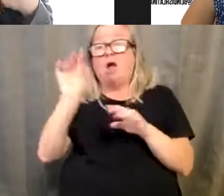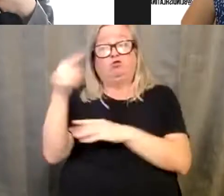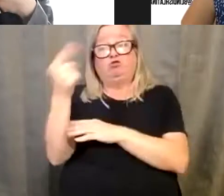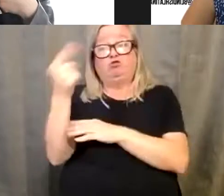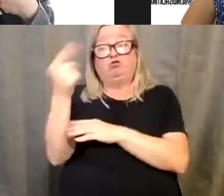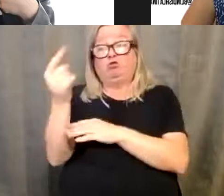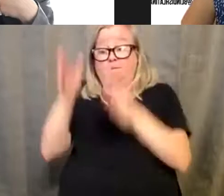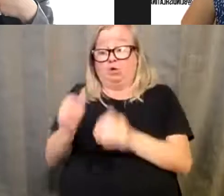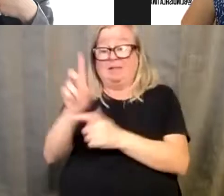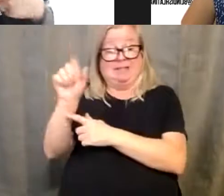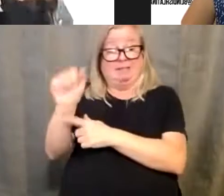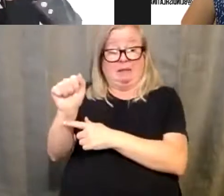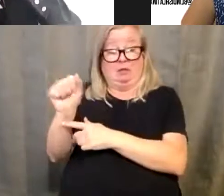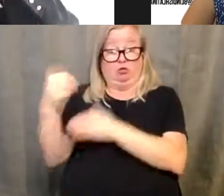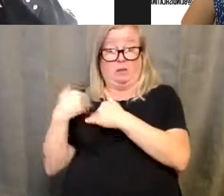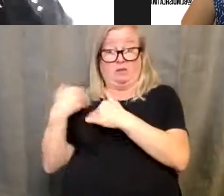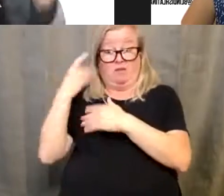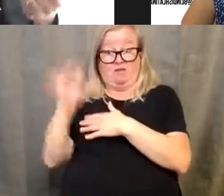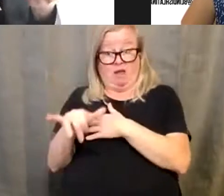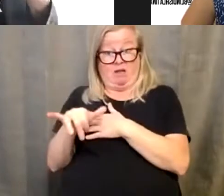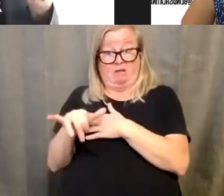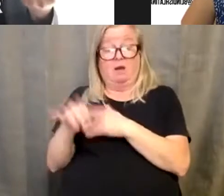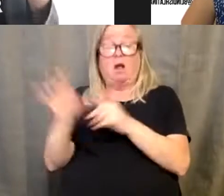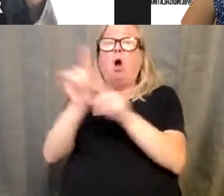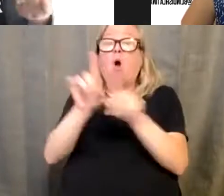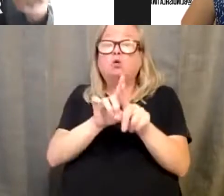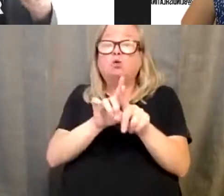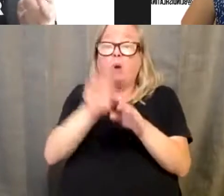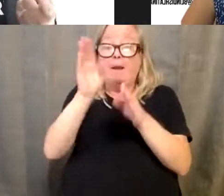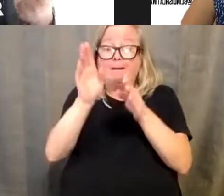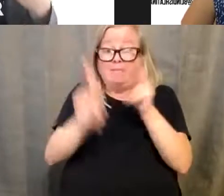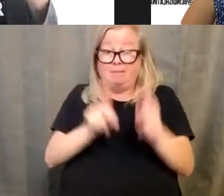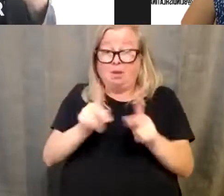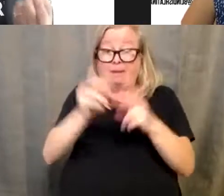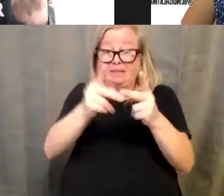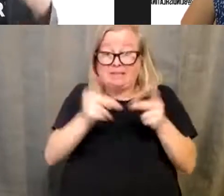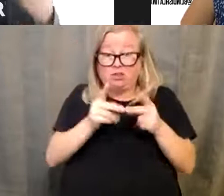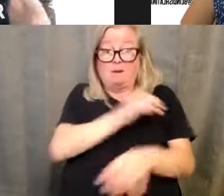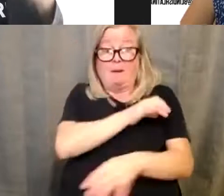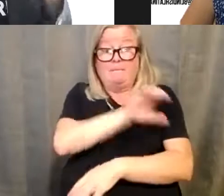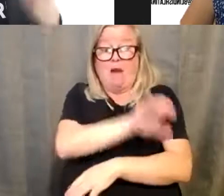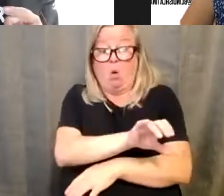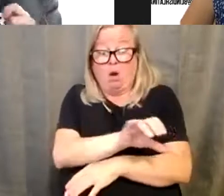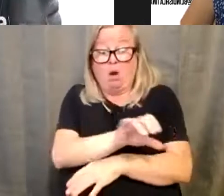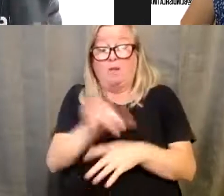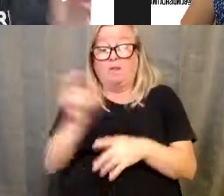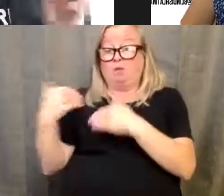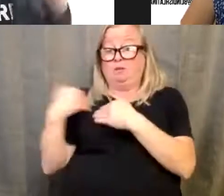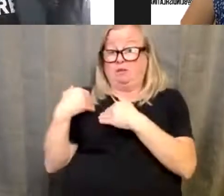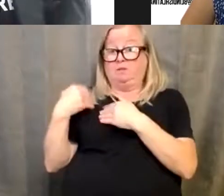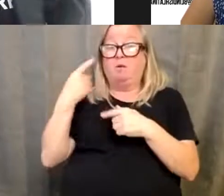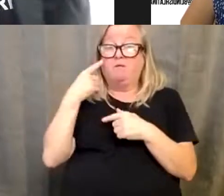is responsible for disclosing. It's also people in positions of power and influence who are responsible for creating accessible